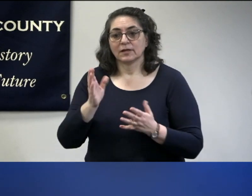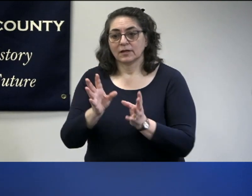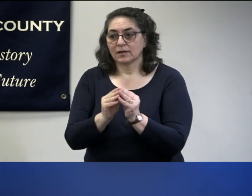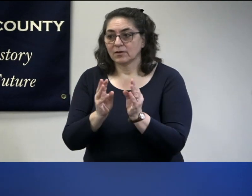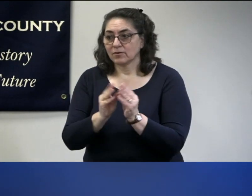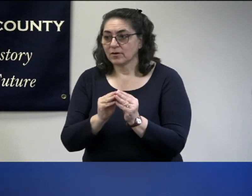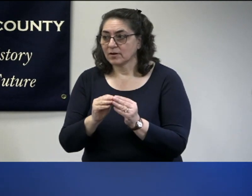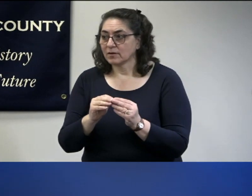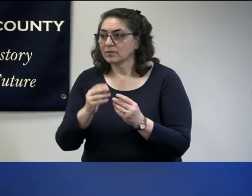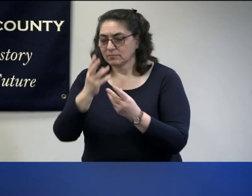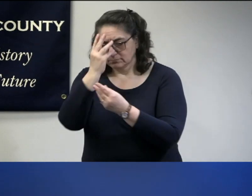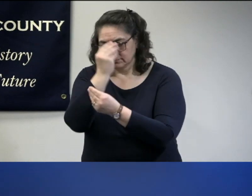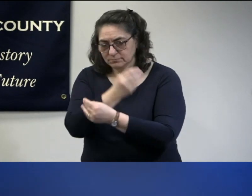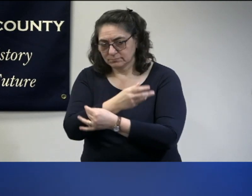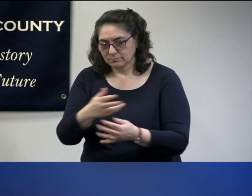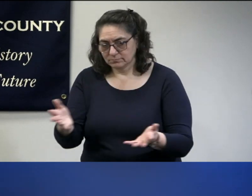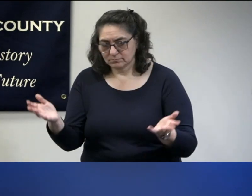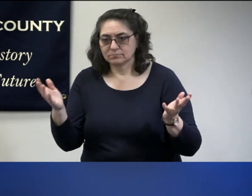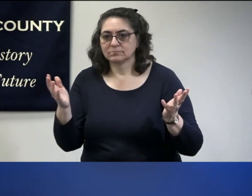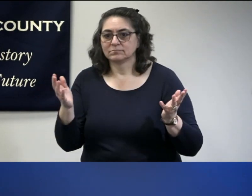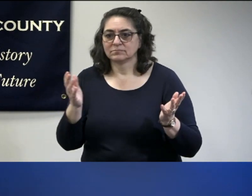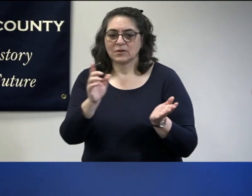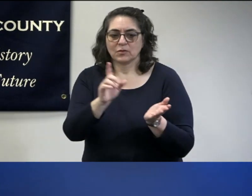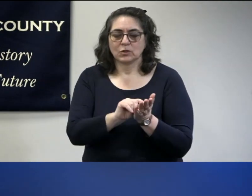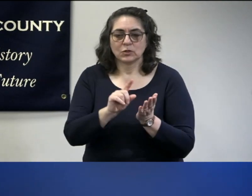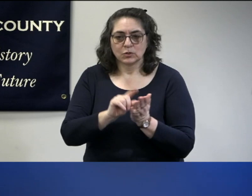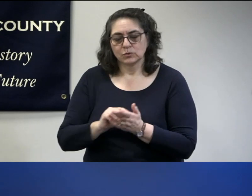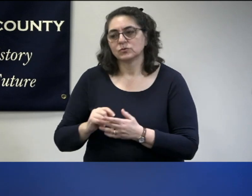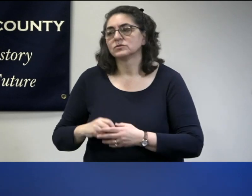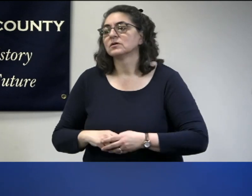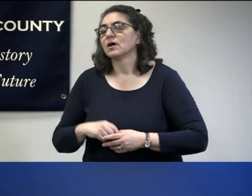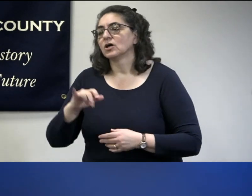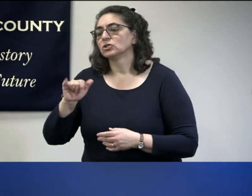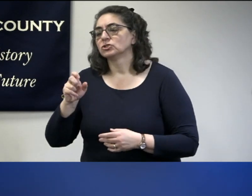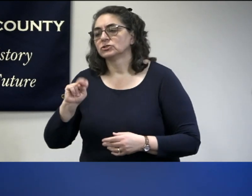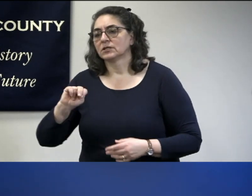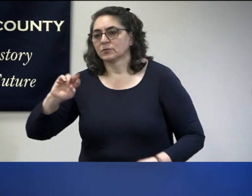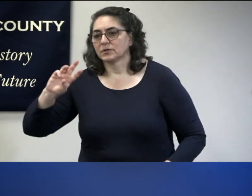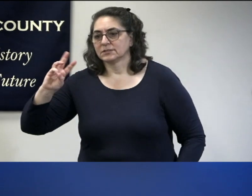the Herald News and the Record on January 6th, 2024.